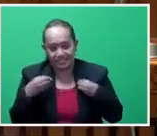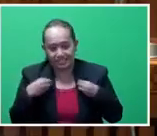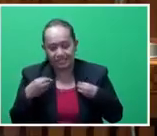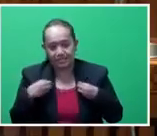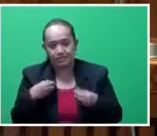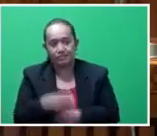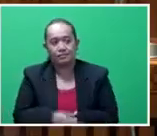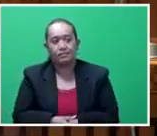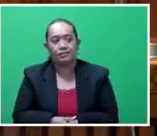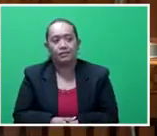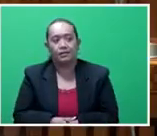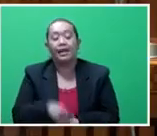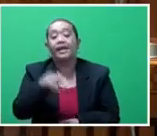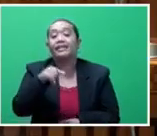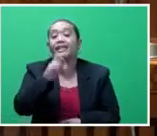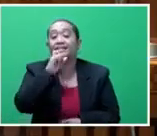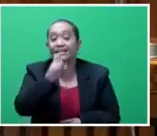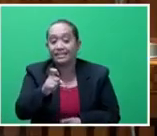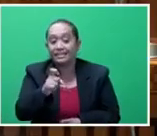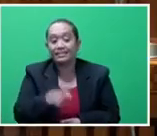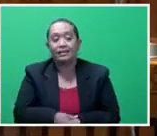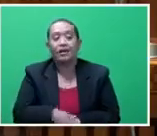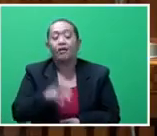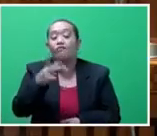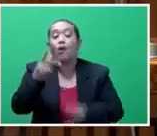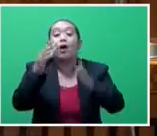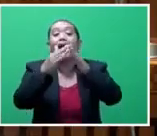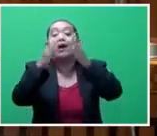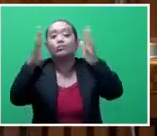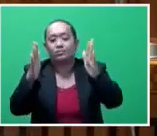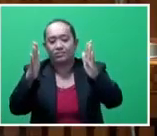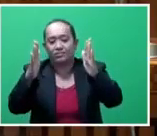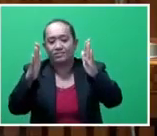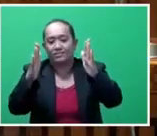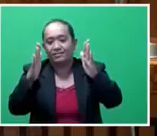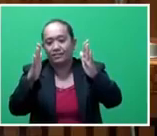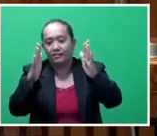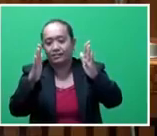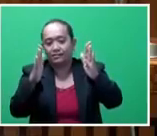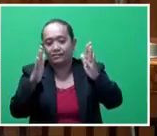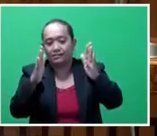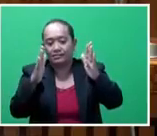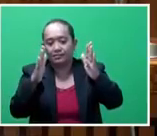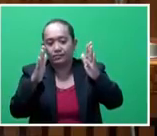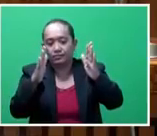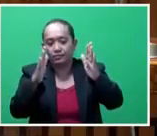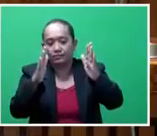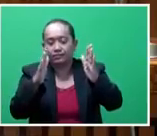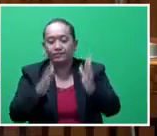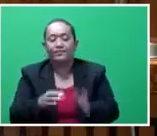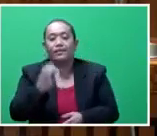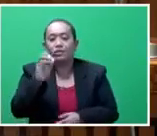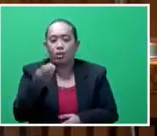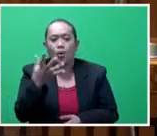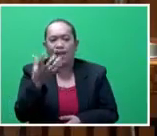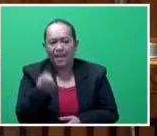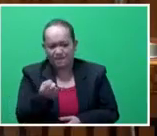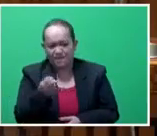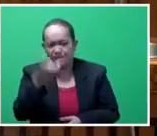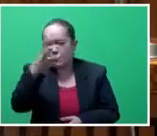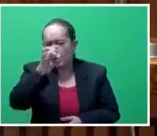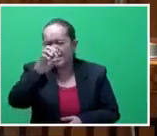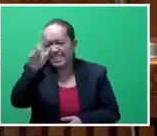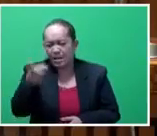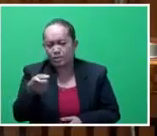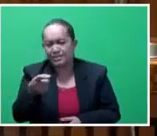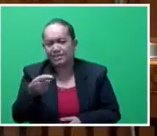This is, Mr. Speaker, sir, for households. And so households, over 40,000 households have been